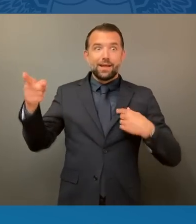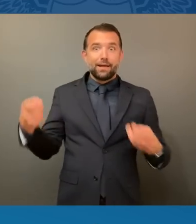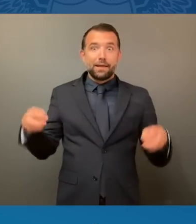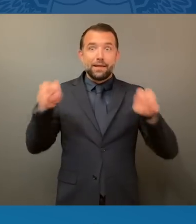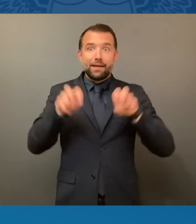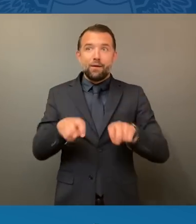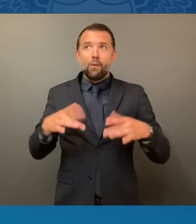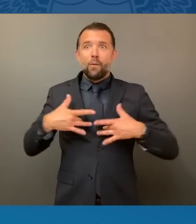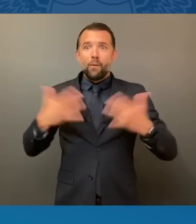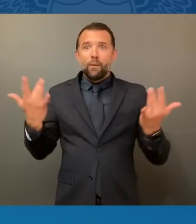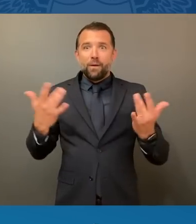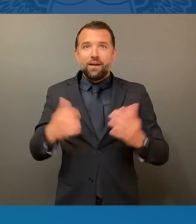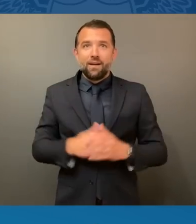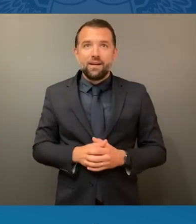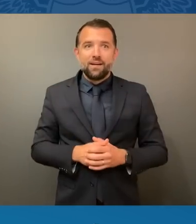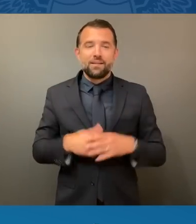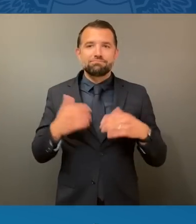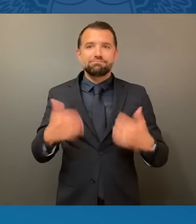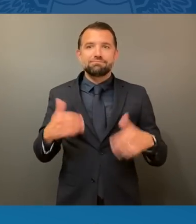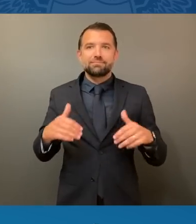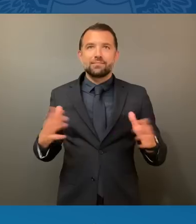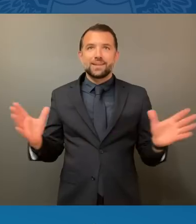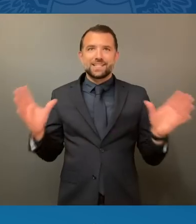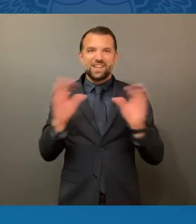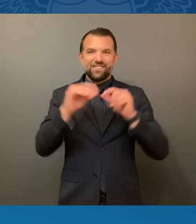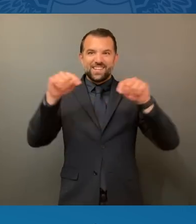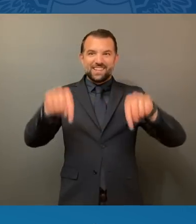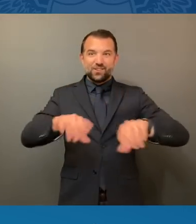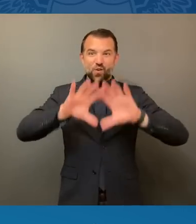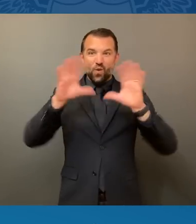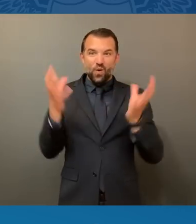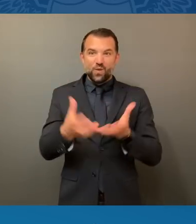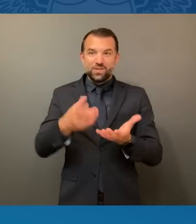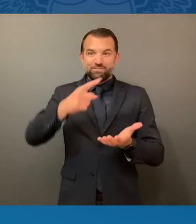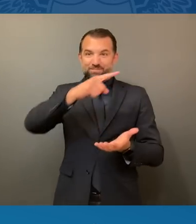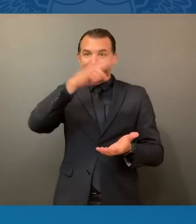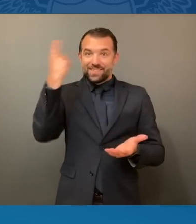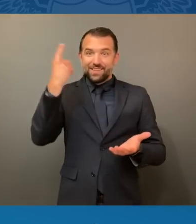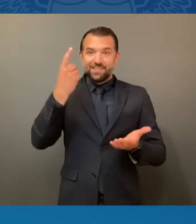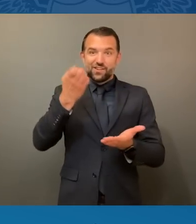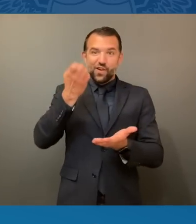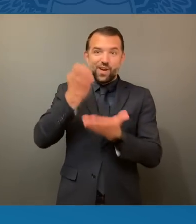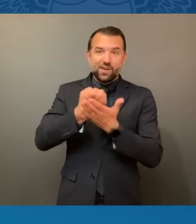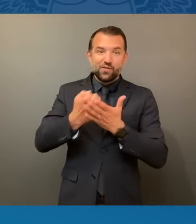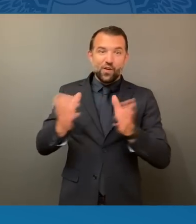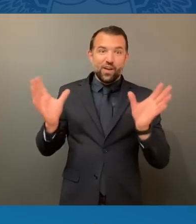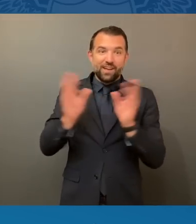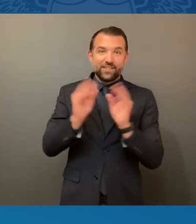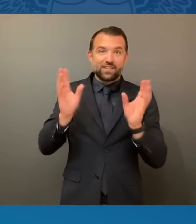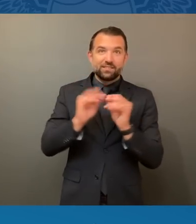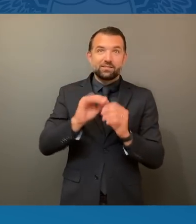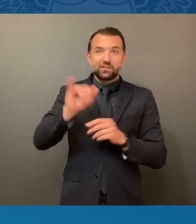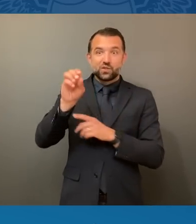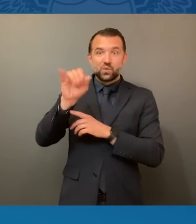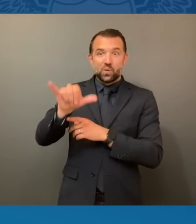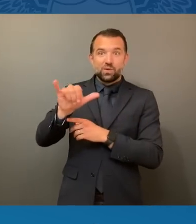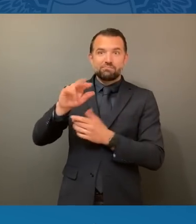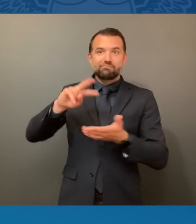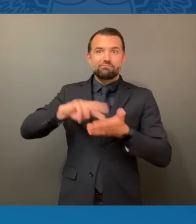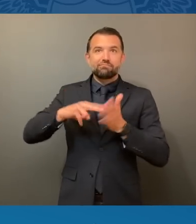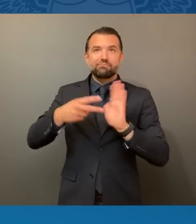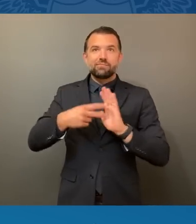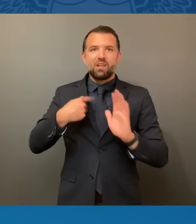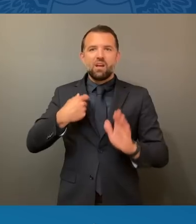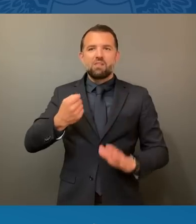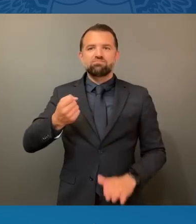convening at the Global Black Economic Forum. Joy is understanding that we stand on the